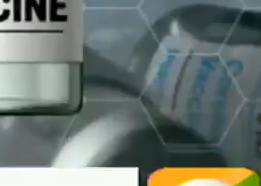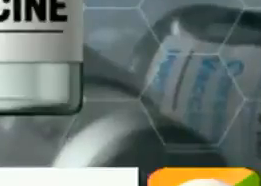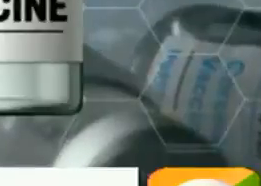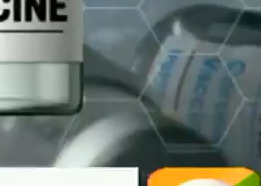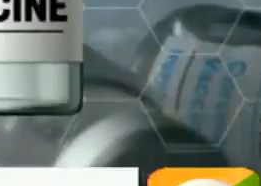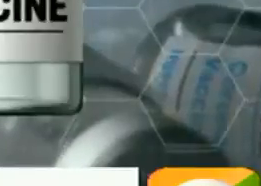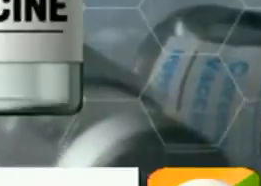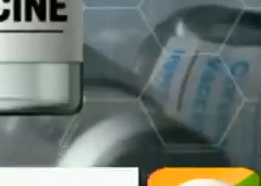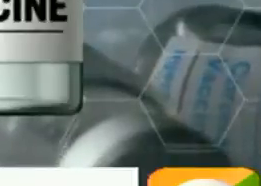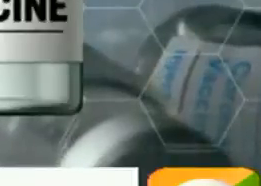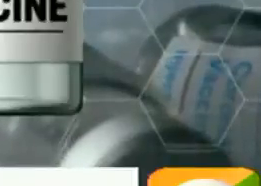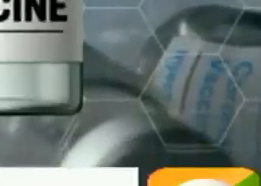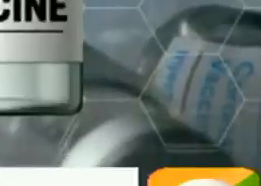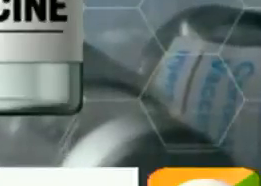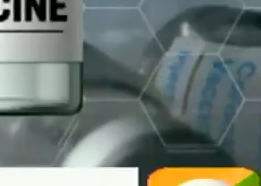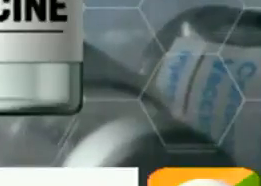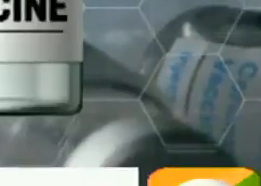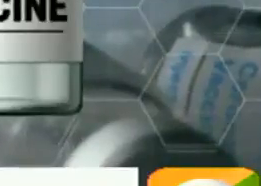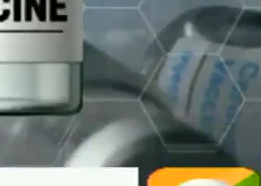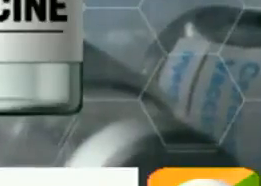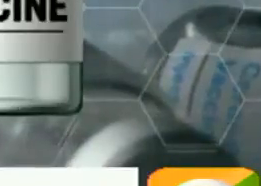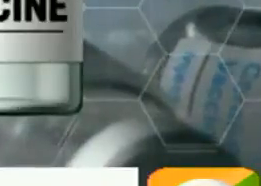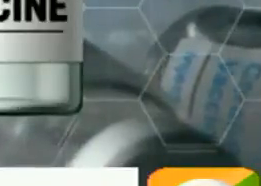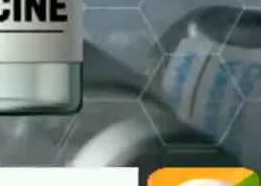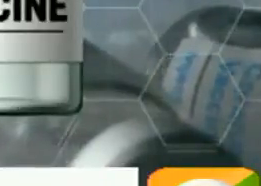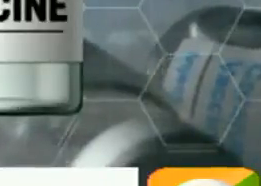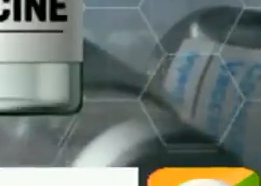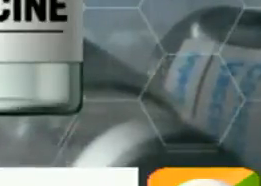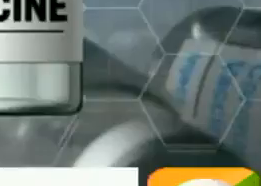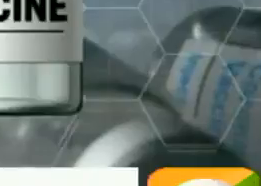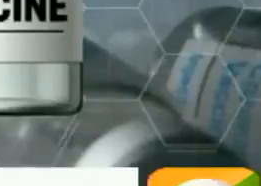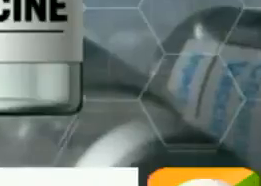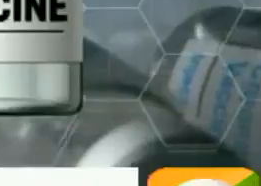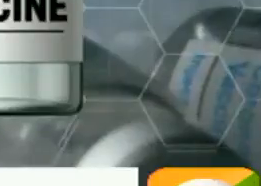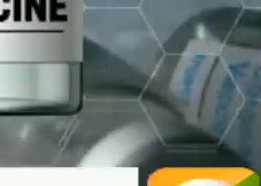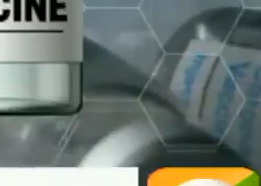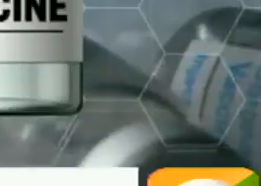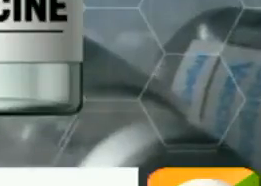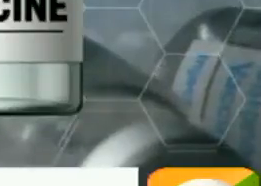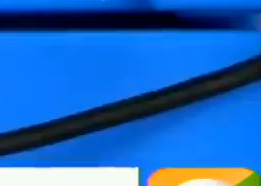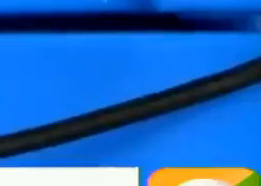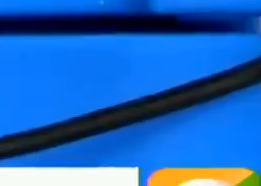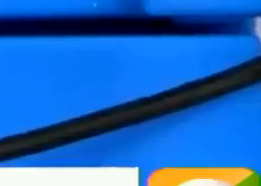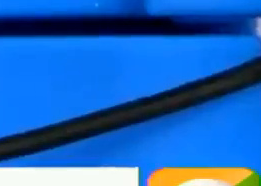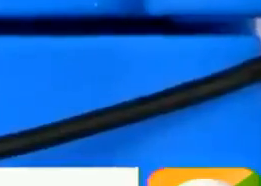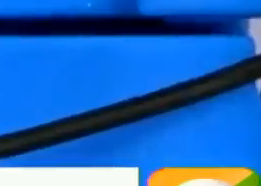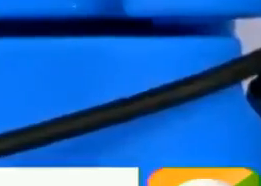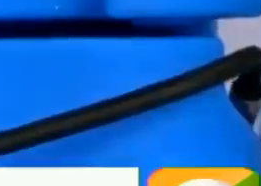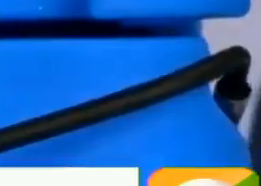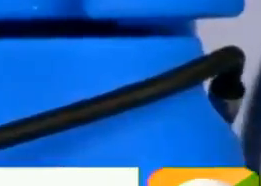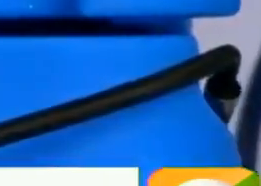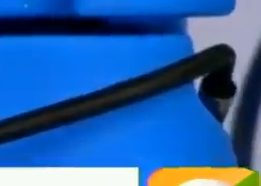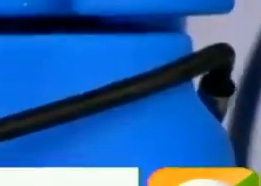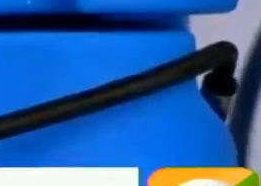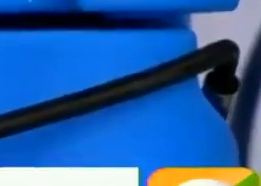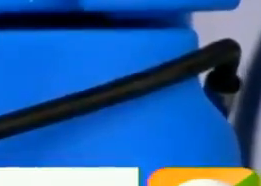948,980 people so far having already received their first dose. But according to Health Cabinet Secretary Mutahi Kagwe, the country is at the